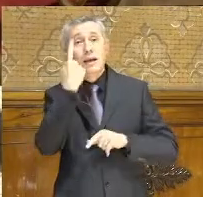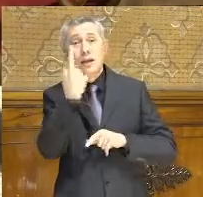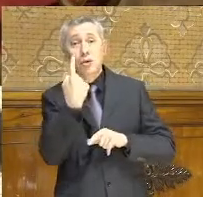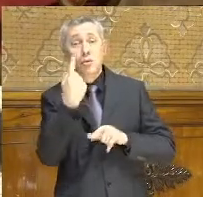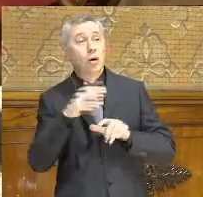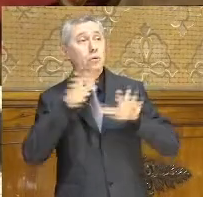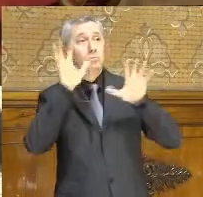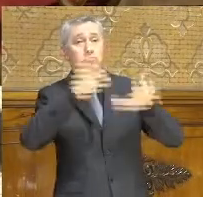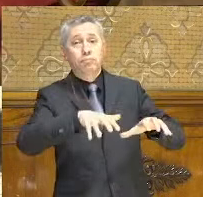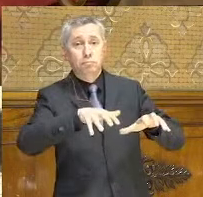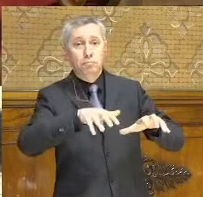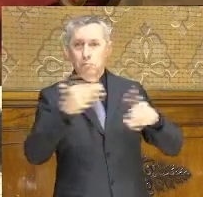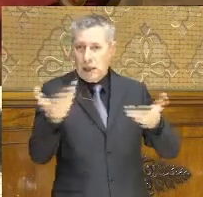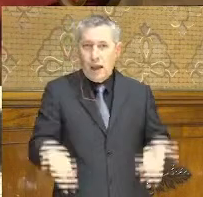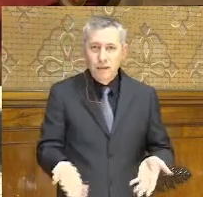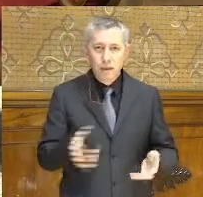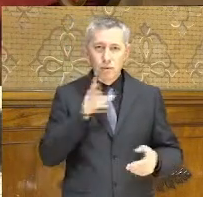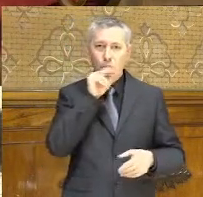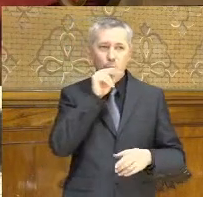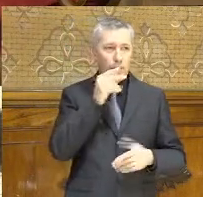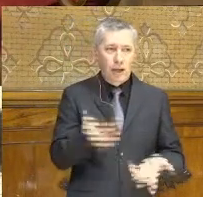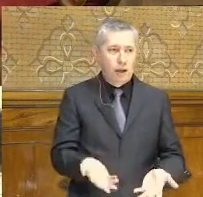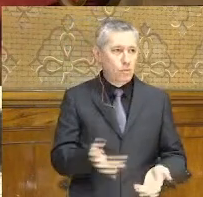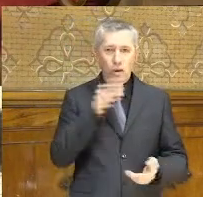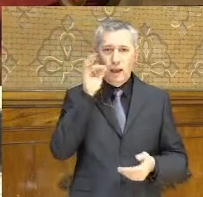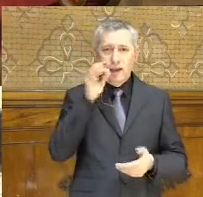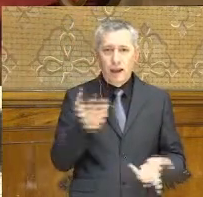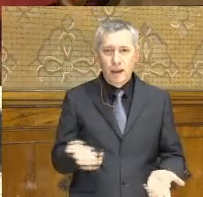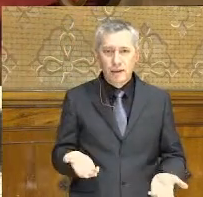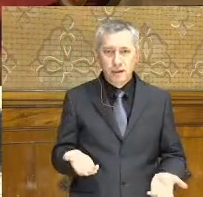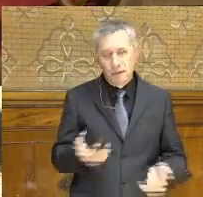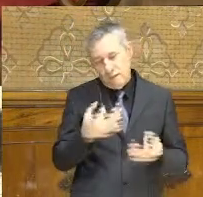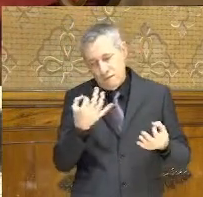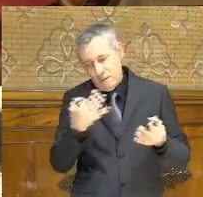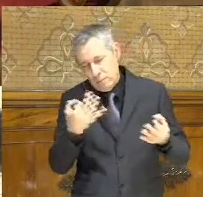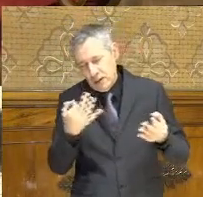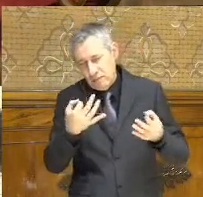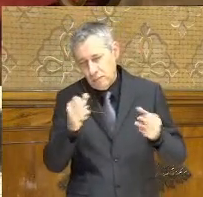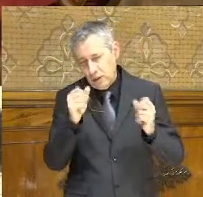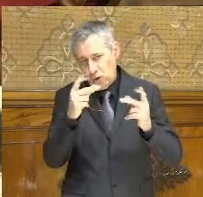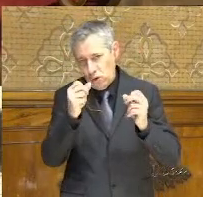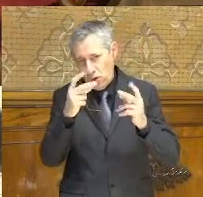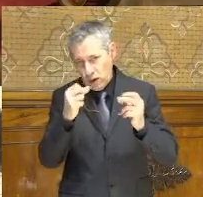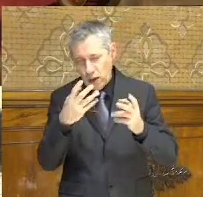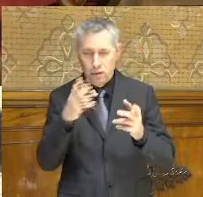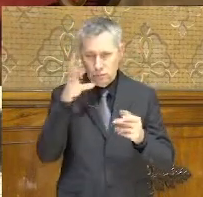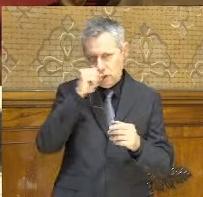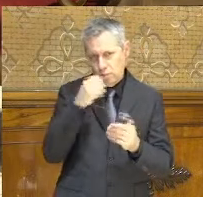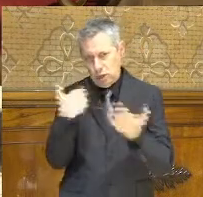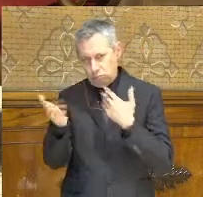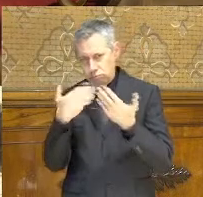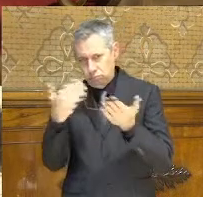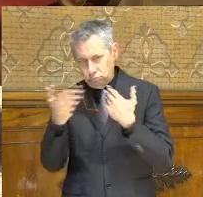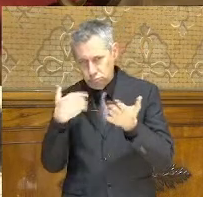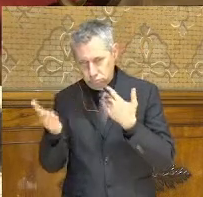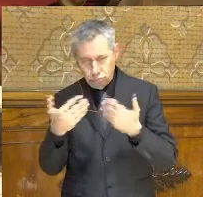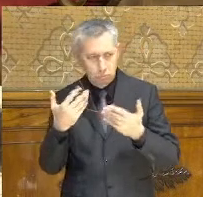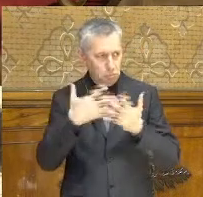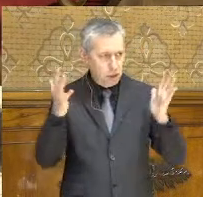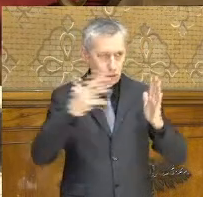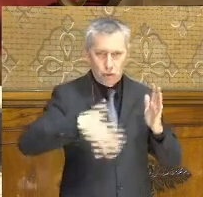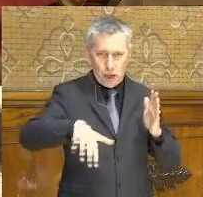in English, and that's right, and that's good. We can understand, and the majority of people can